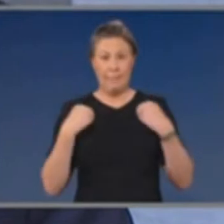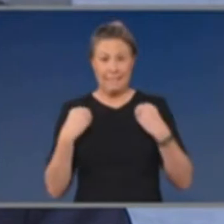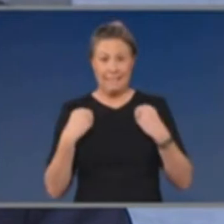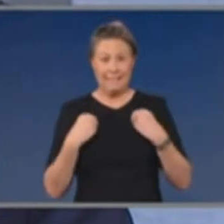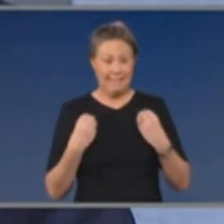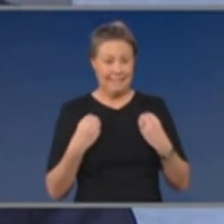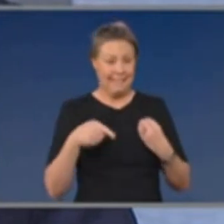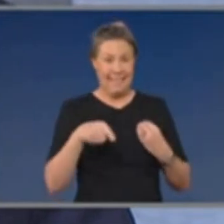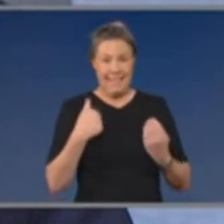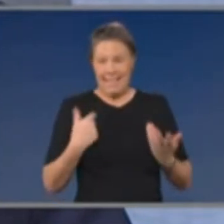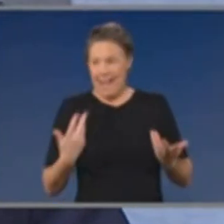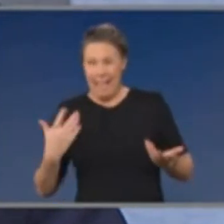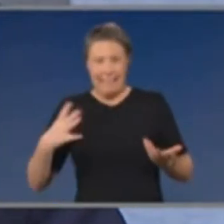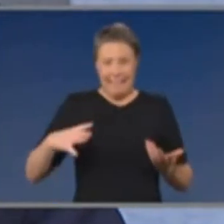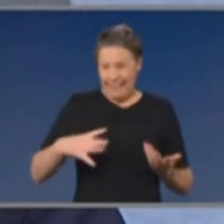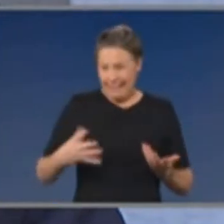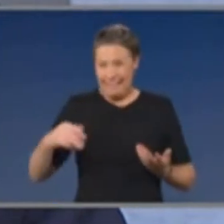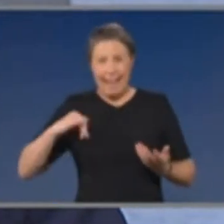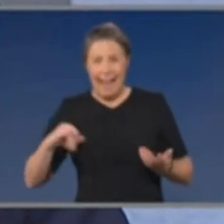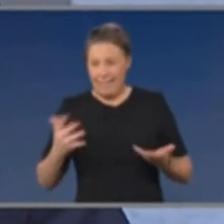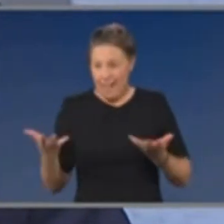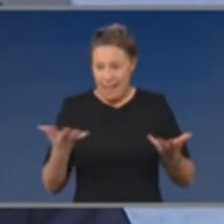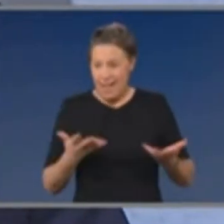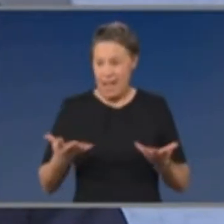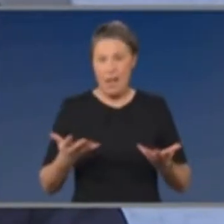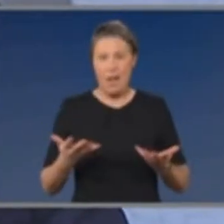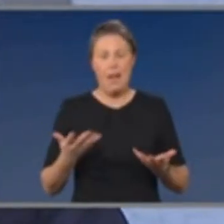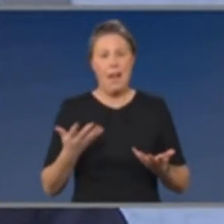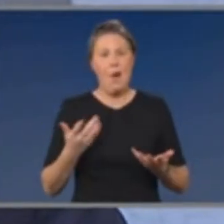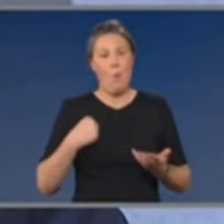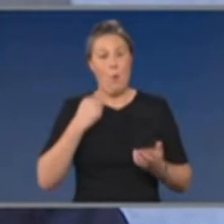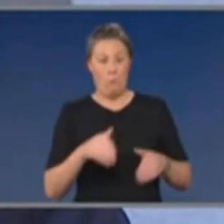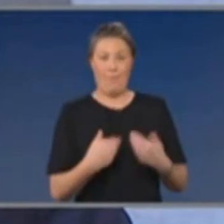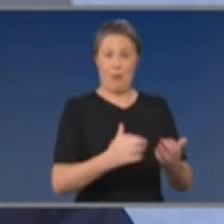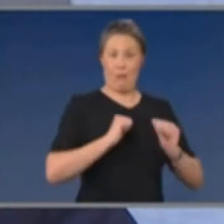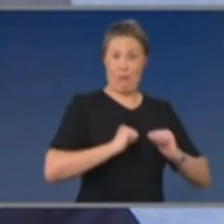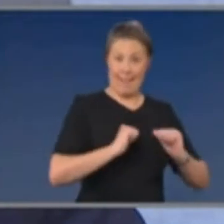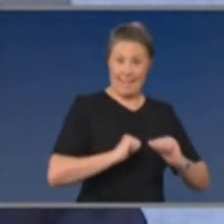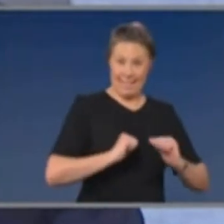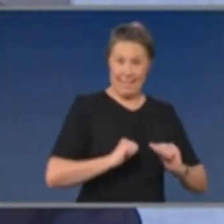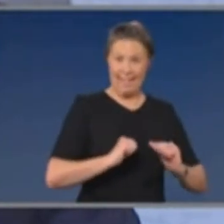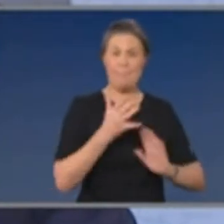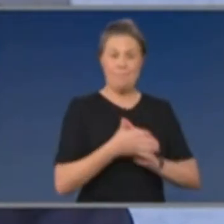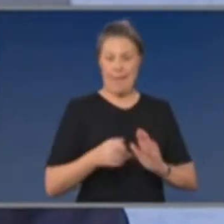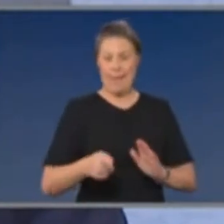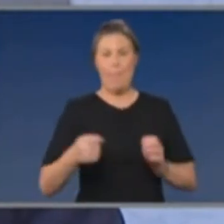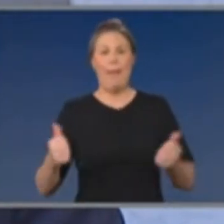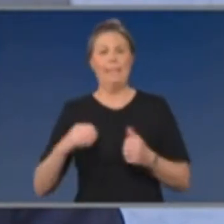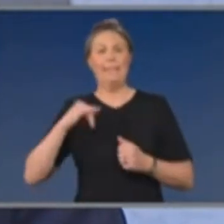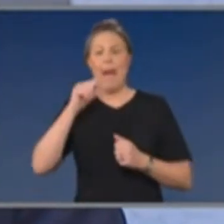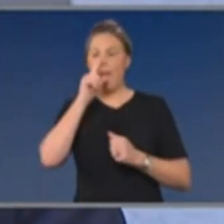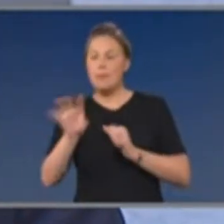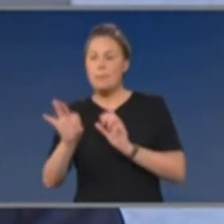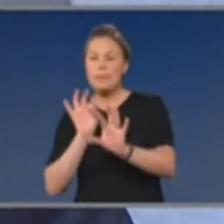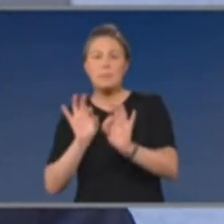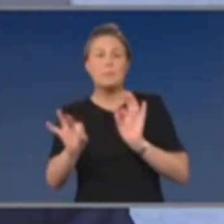will need skilled staff, and those businesses will need to rely on a system delivering greater levels of training. Now, it's not just for young